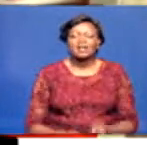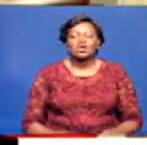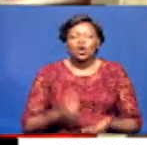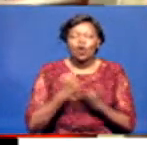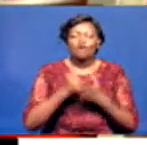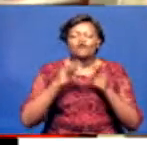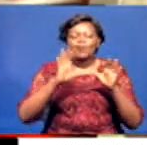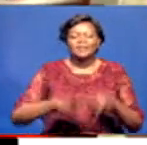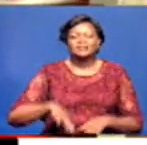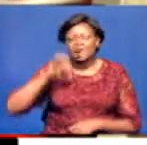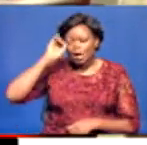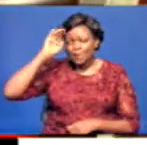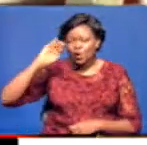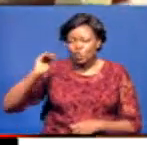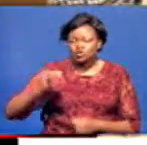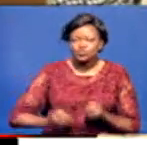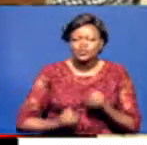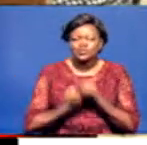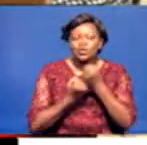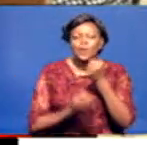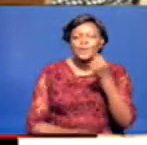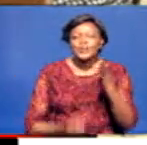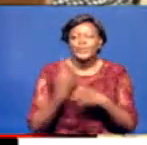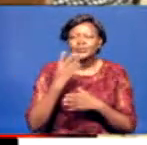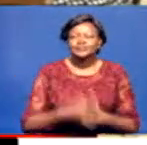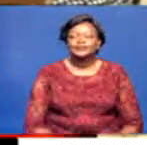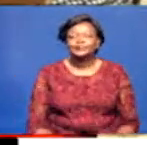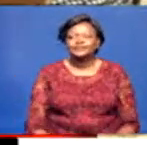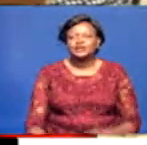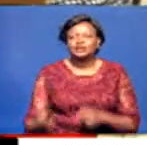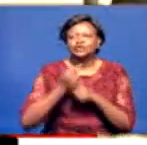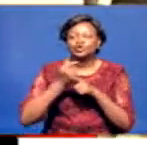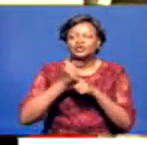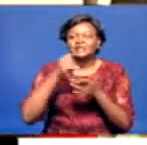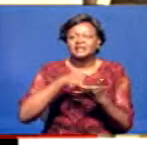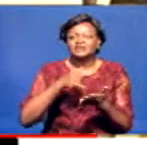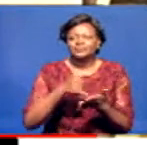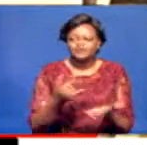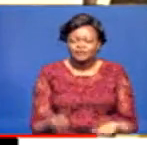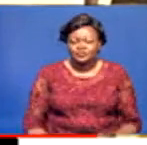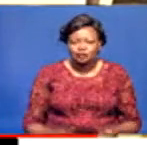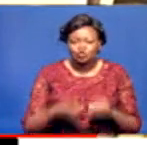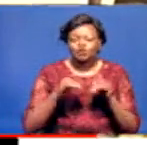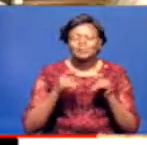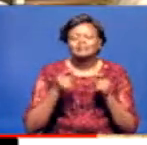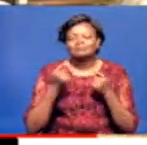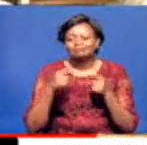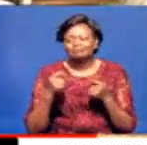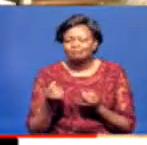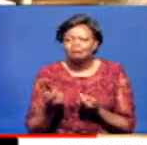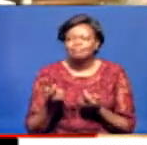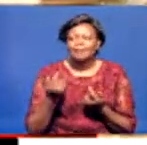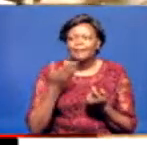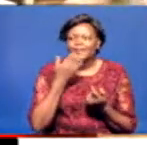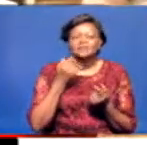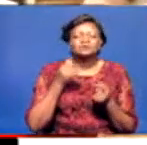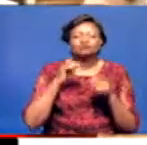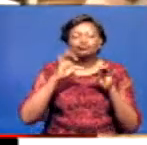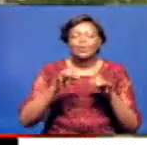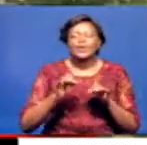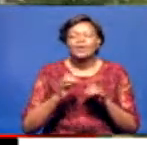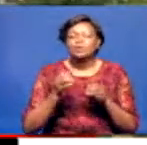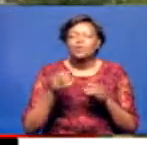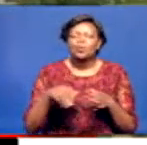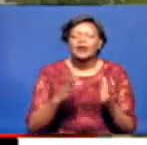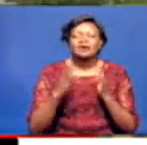Kiambu County to boost productivity. The training involves soil testing, best farming practice, and use of appropriate